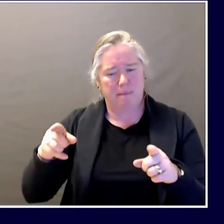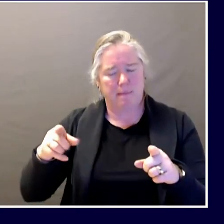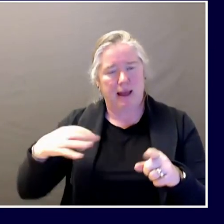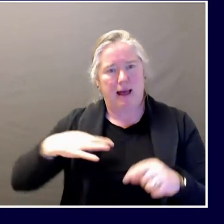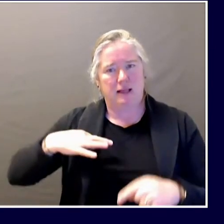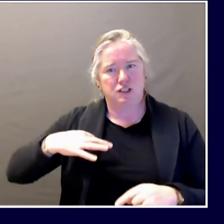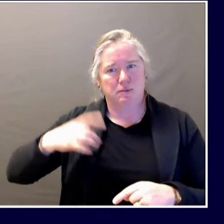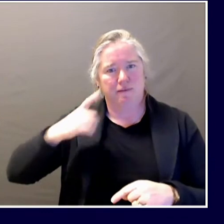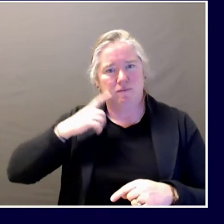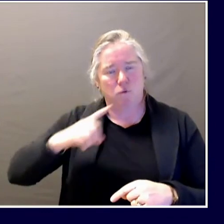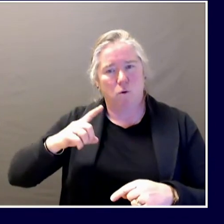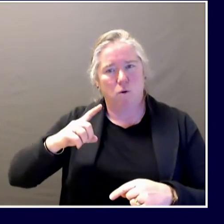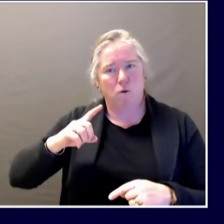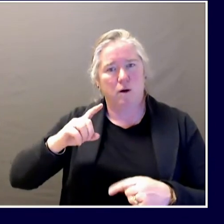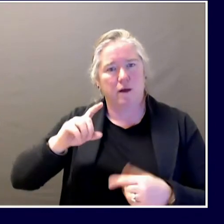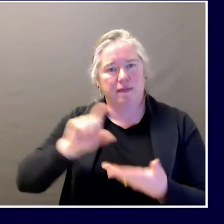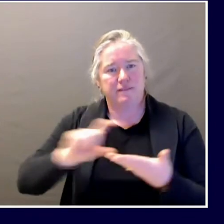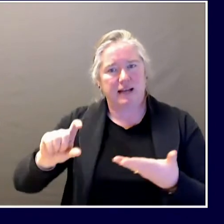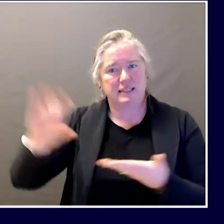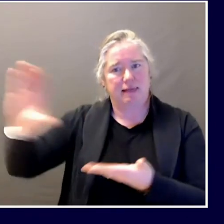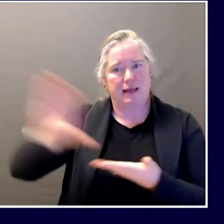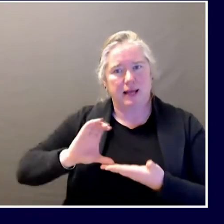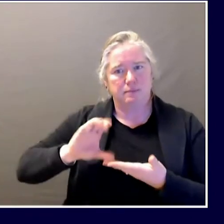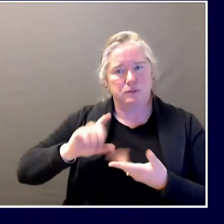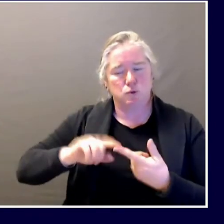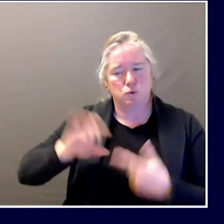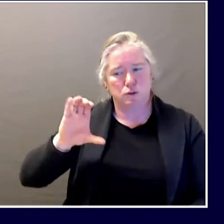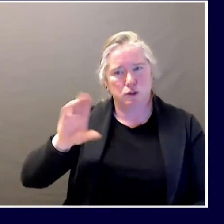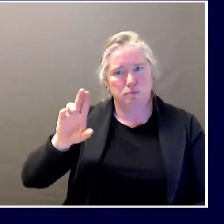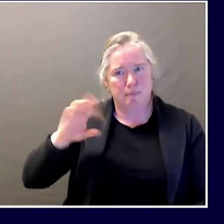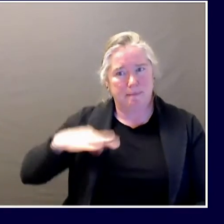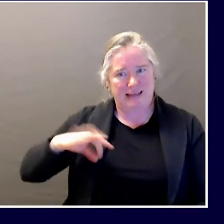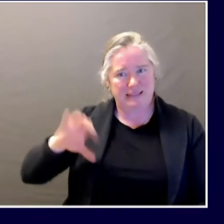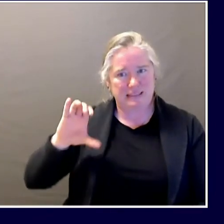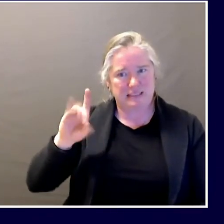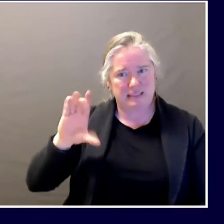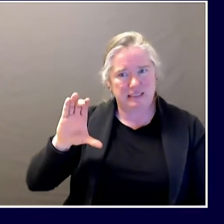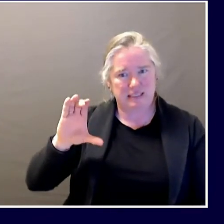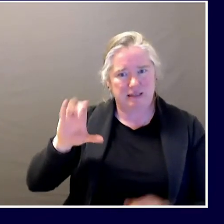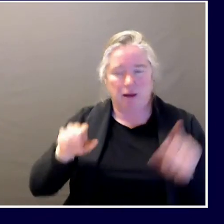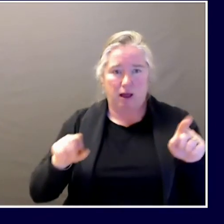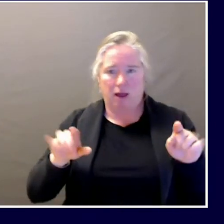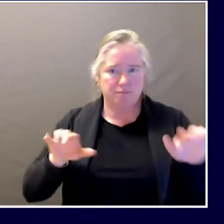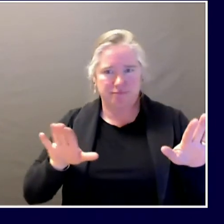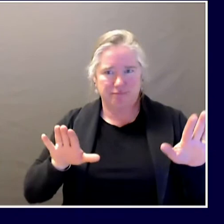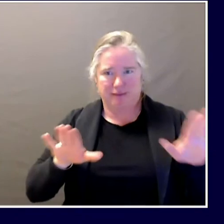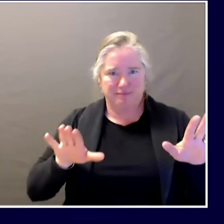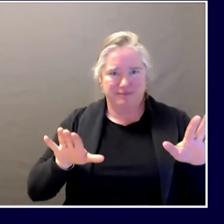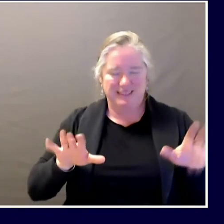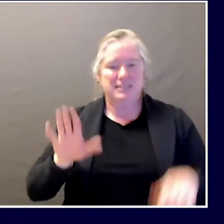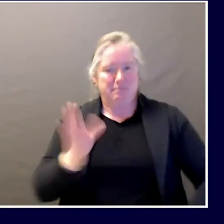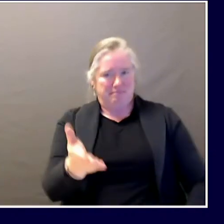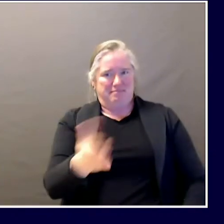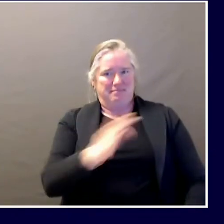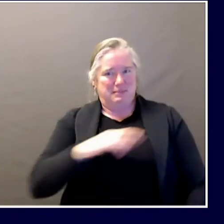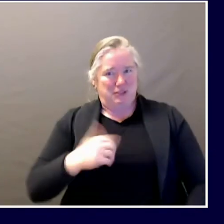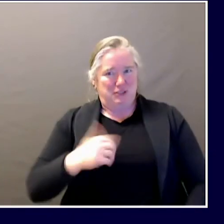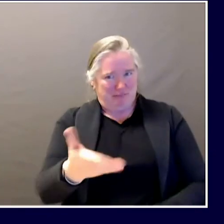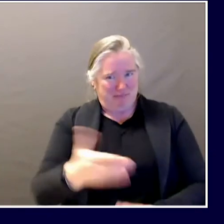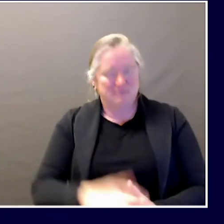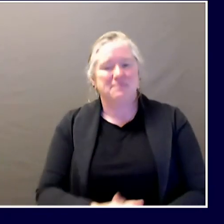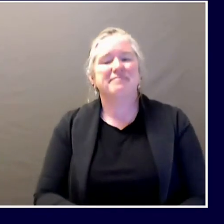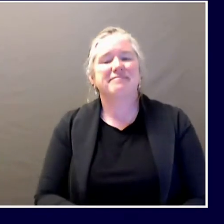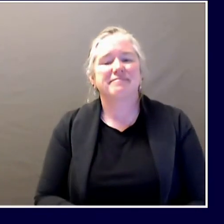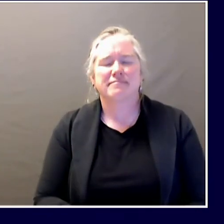What's the rationale for distinguishing between those two lanes? So Yep. I'll let you start, Commissioner. Yep, go ahead. A